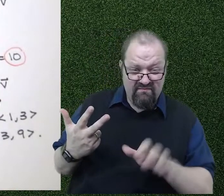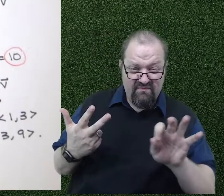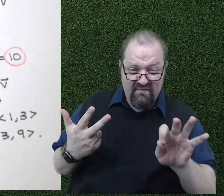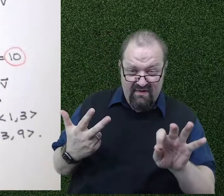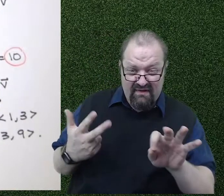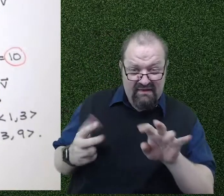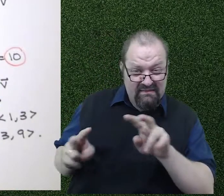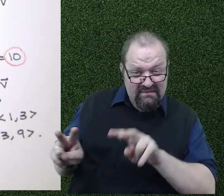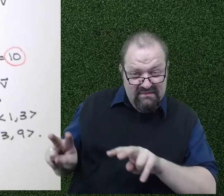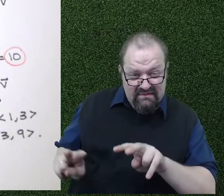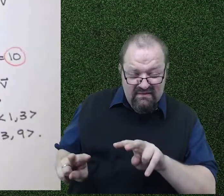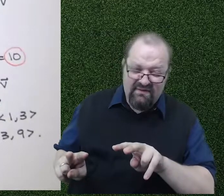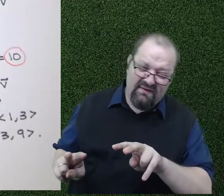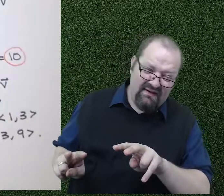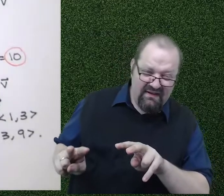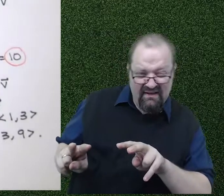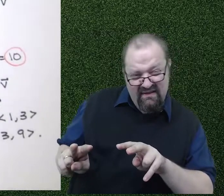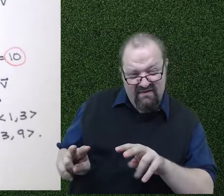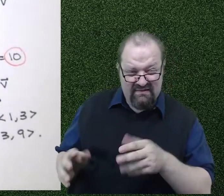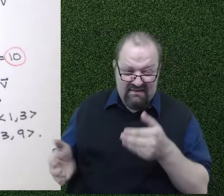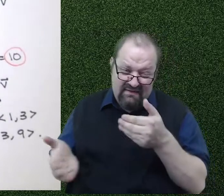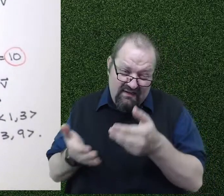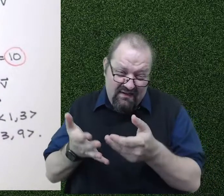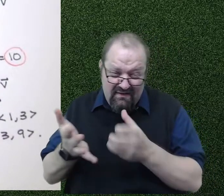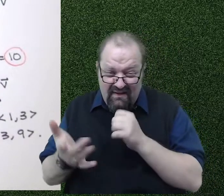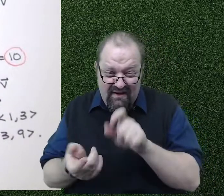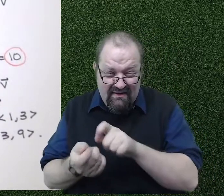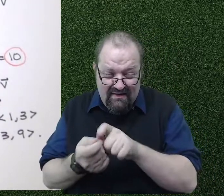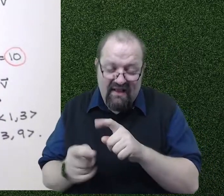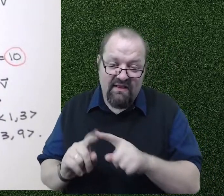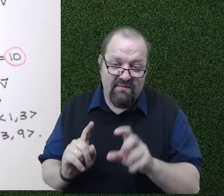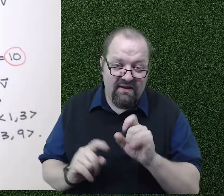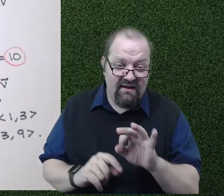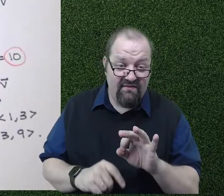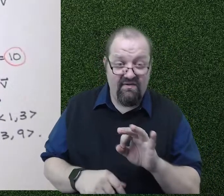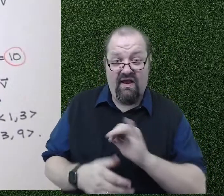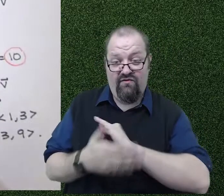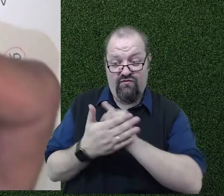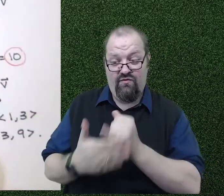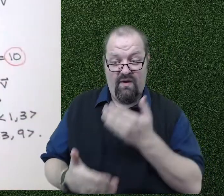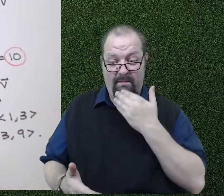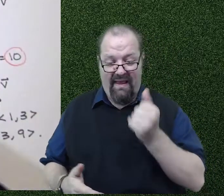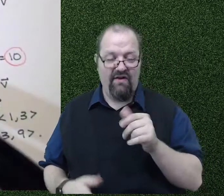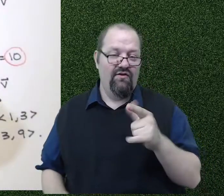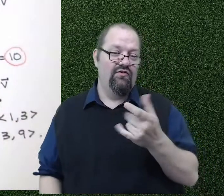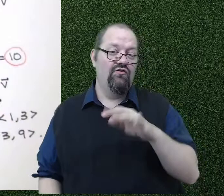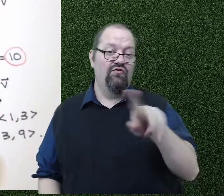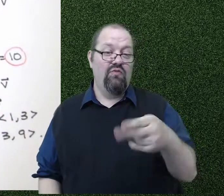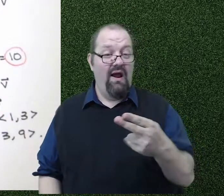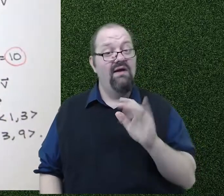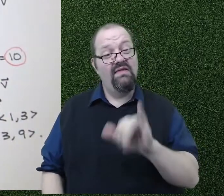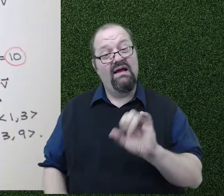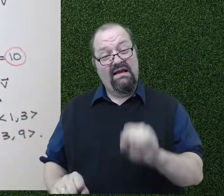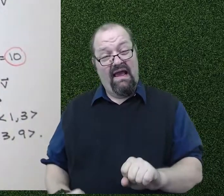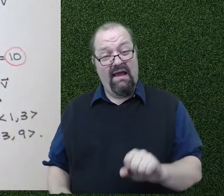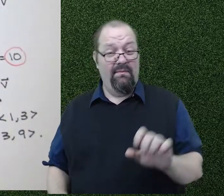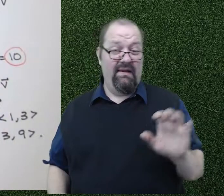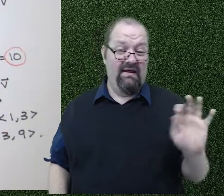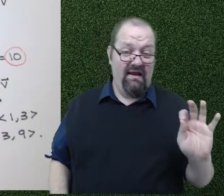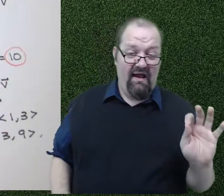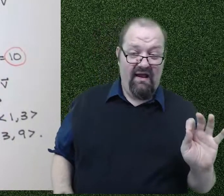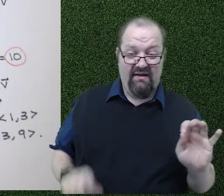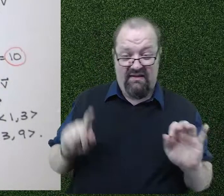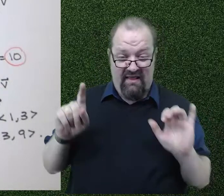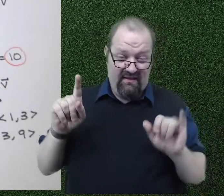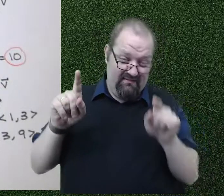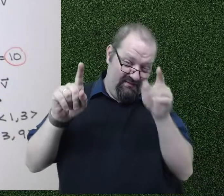Well, not exactly. But maybe if I drew a better graph, that could be 9, and that down there could be